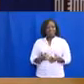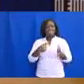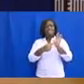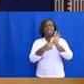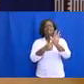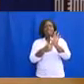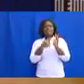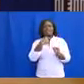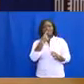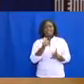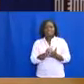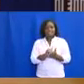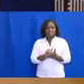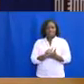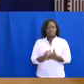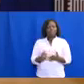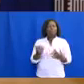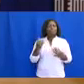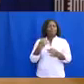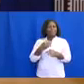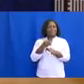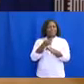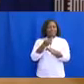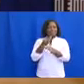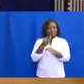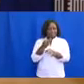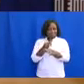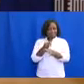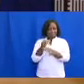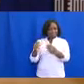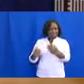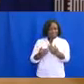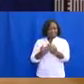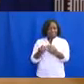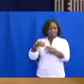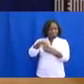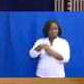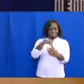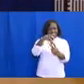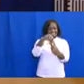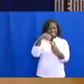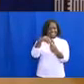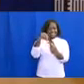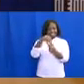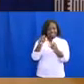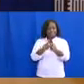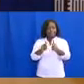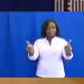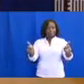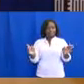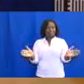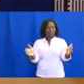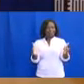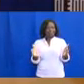indicated that it would be a phased approach involving a selected list of public gatherings